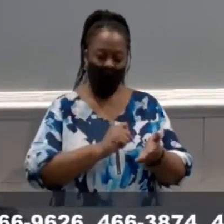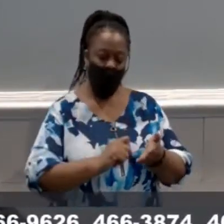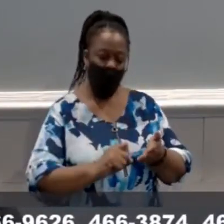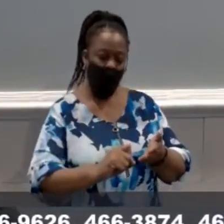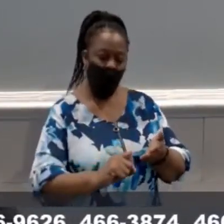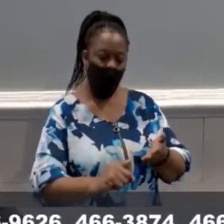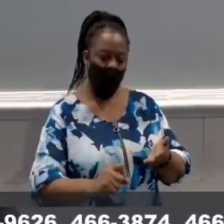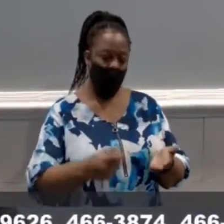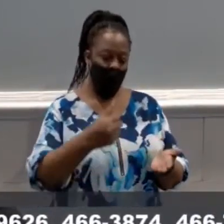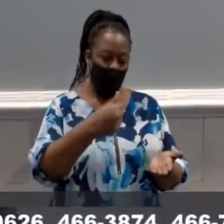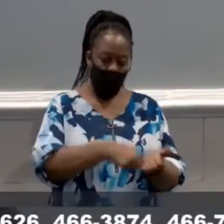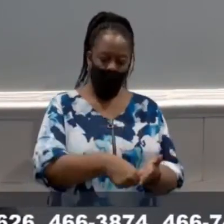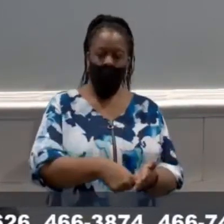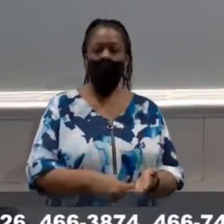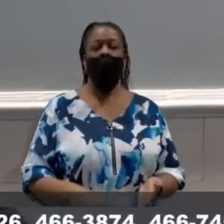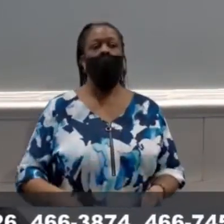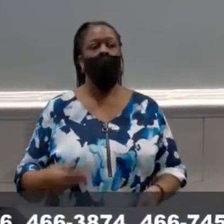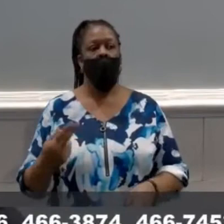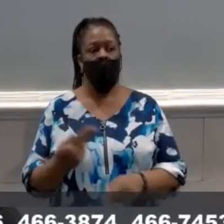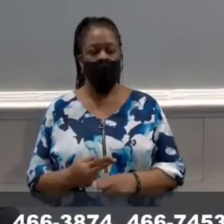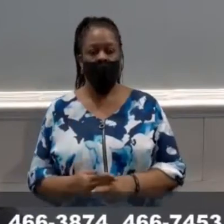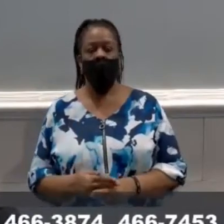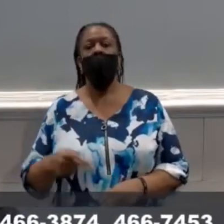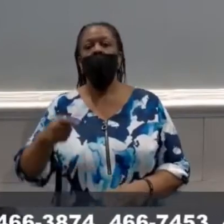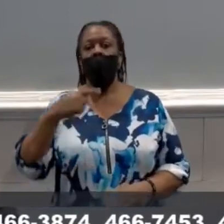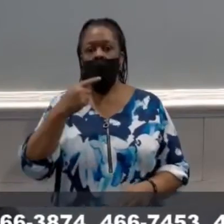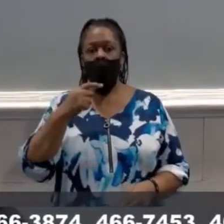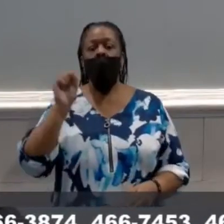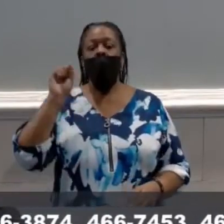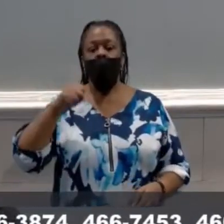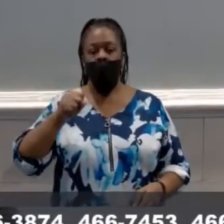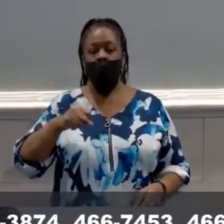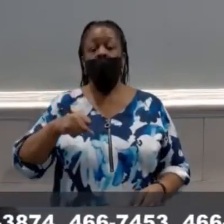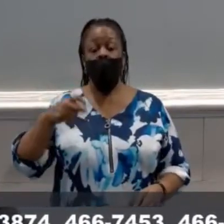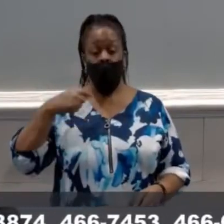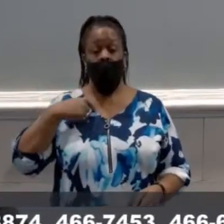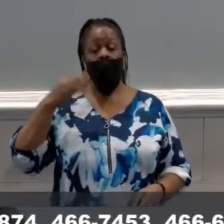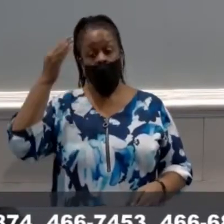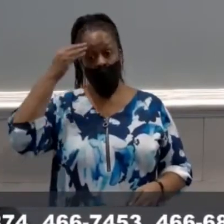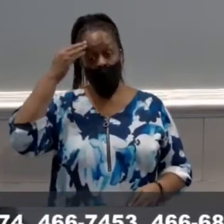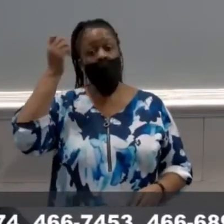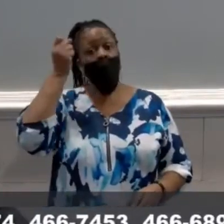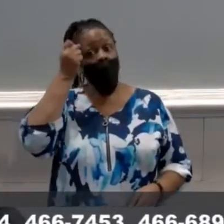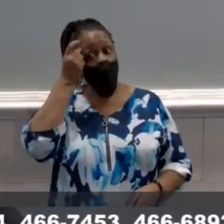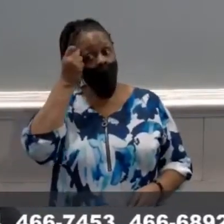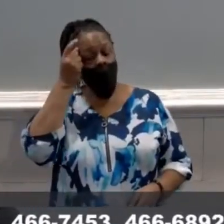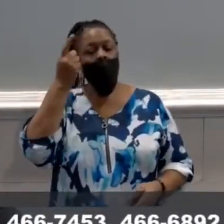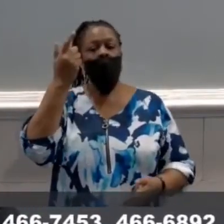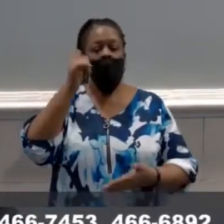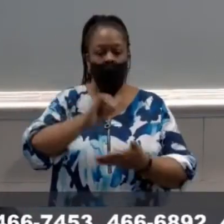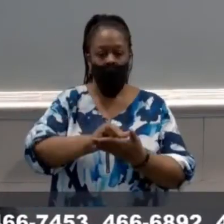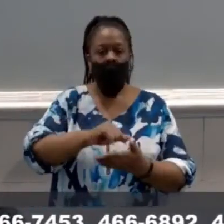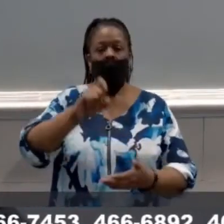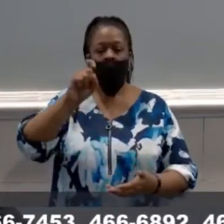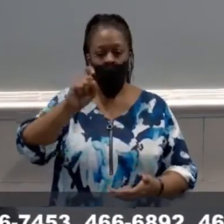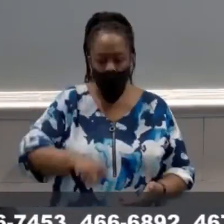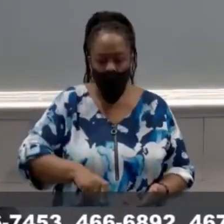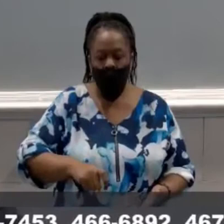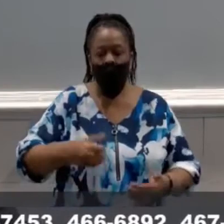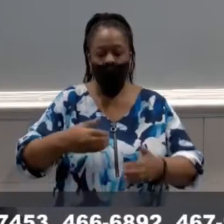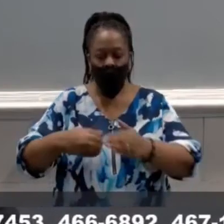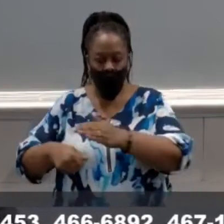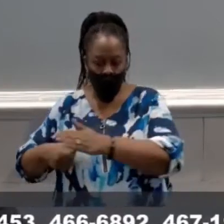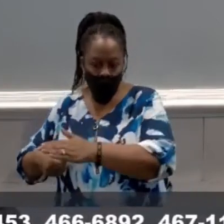Nevis. Once you've done so and confirm and do a final submission, you would be expected to get an